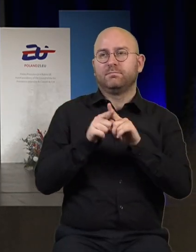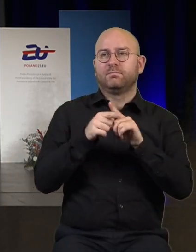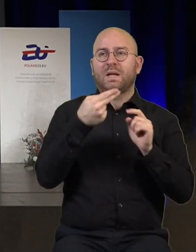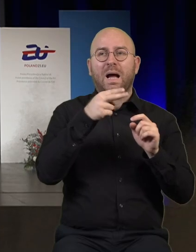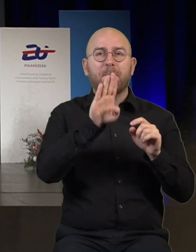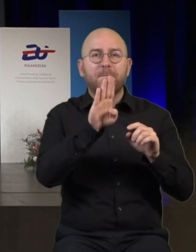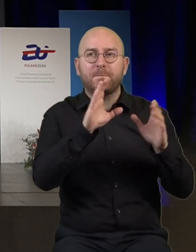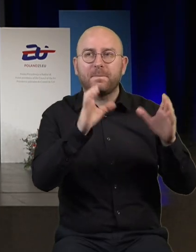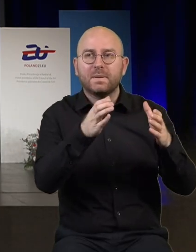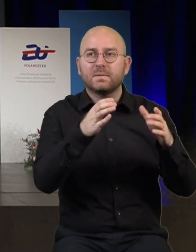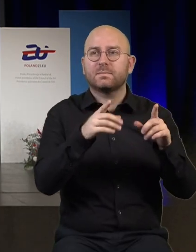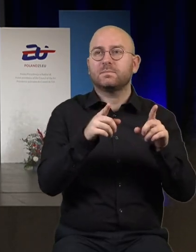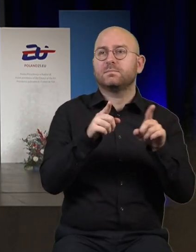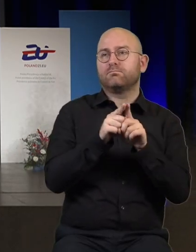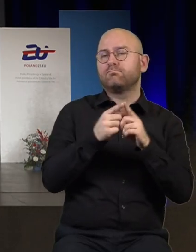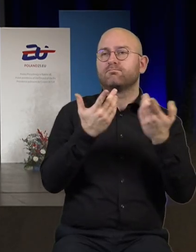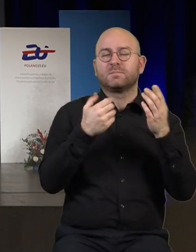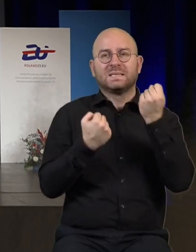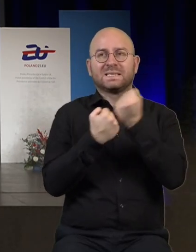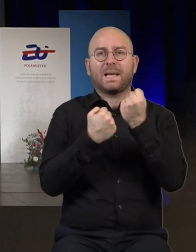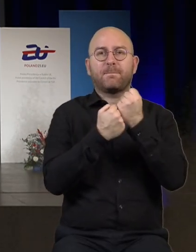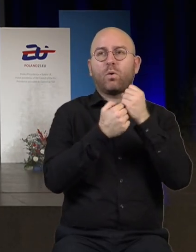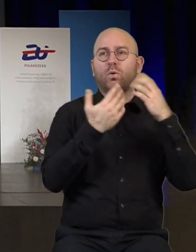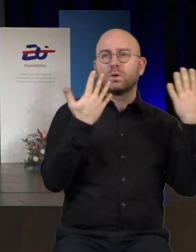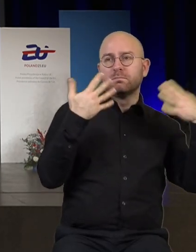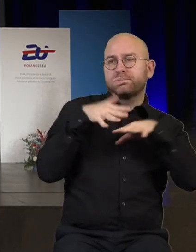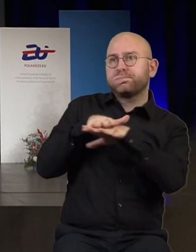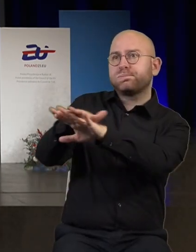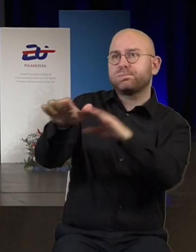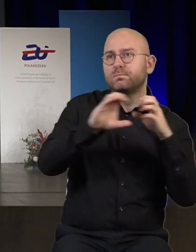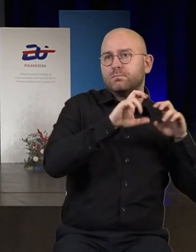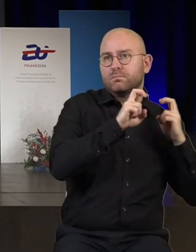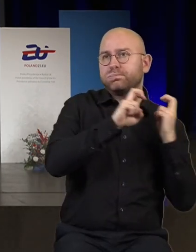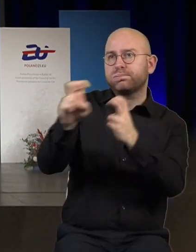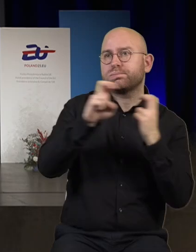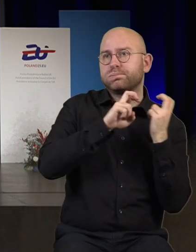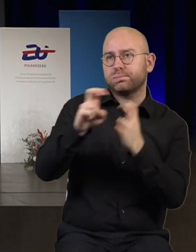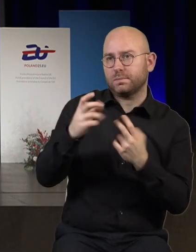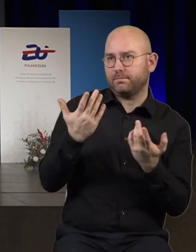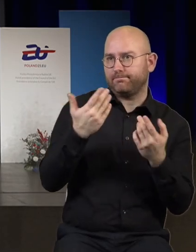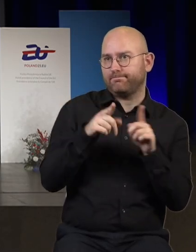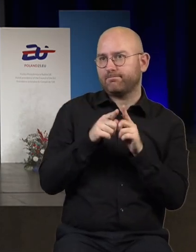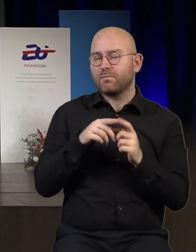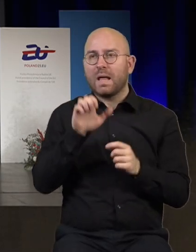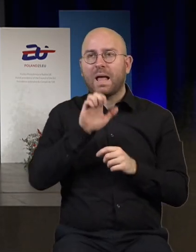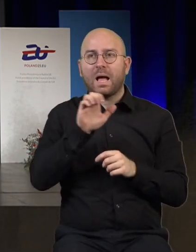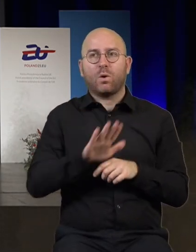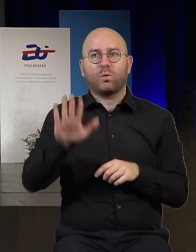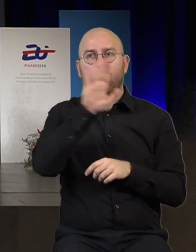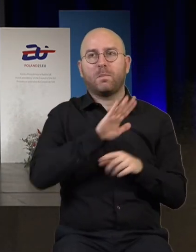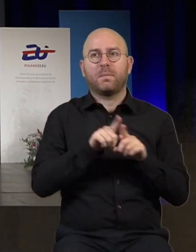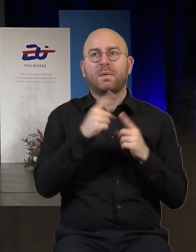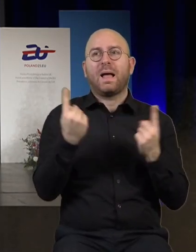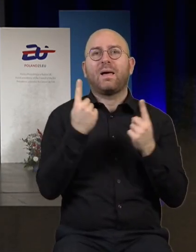over Europe, also military hubs, can be more